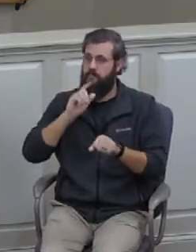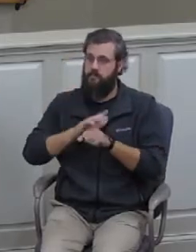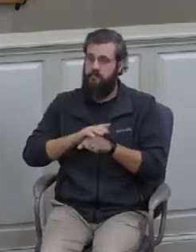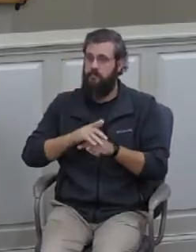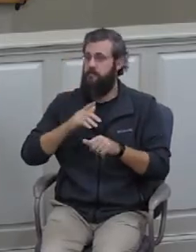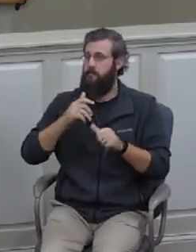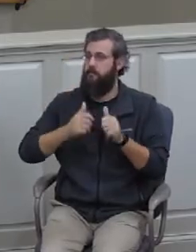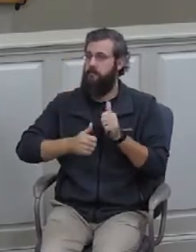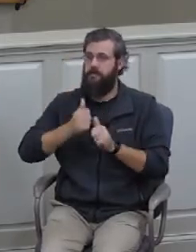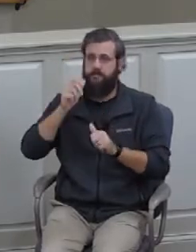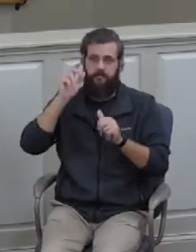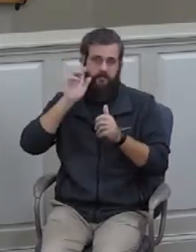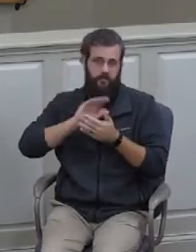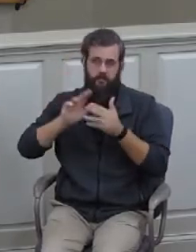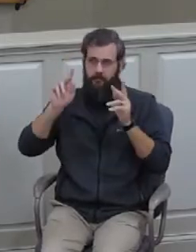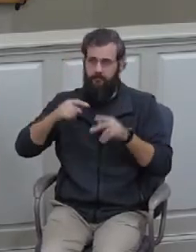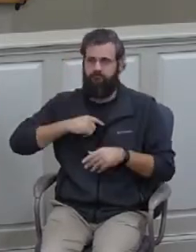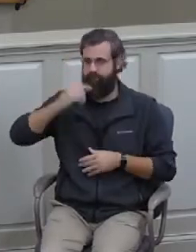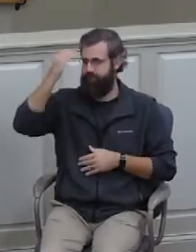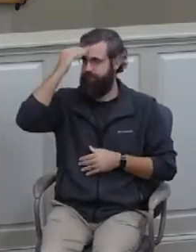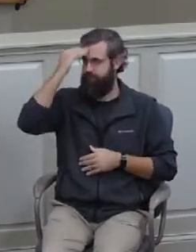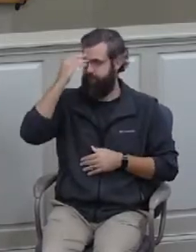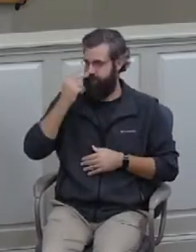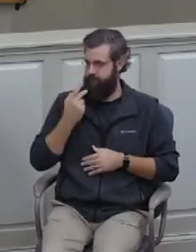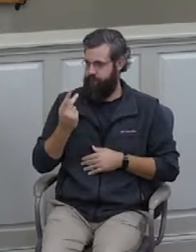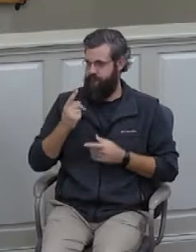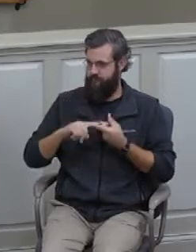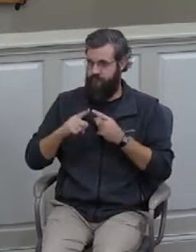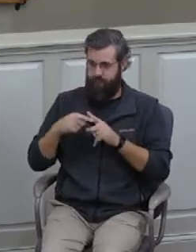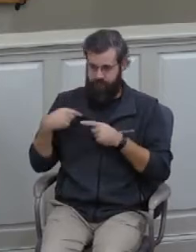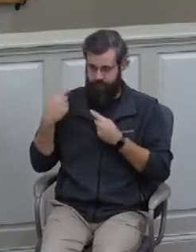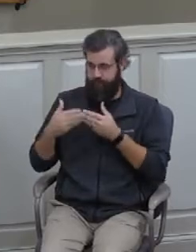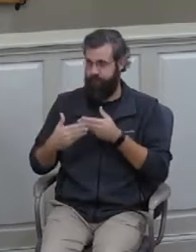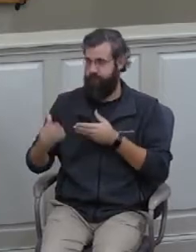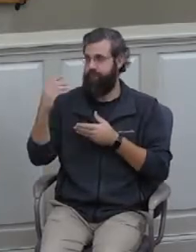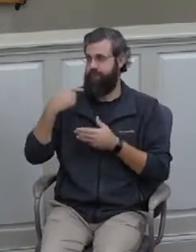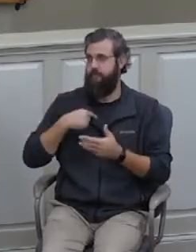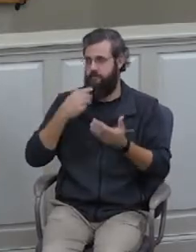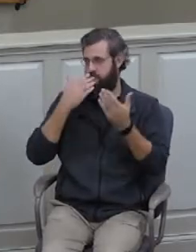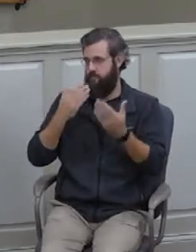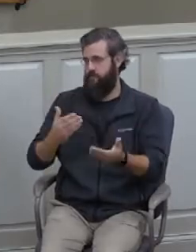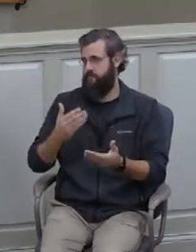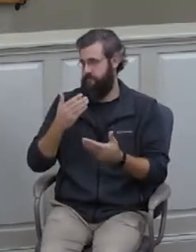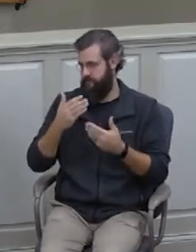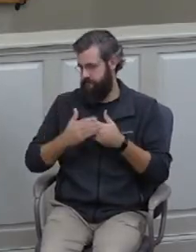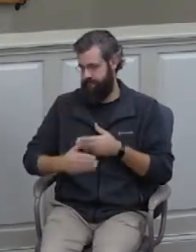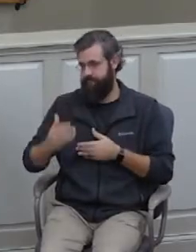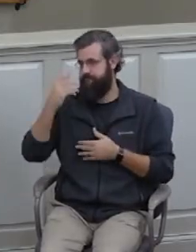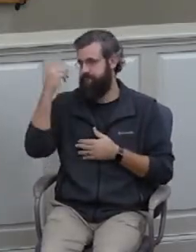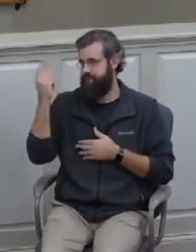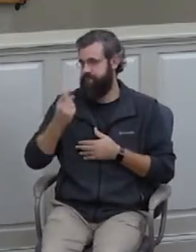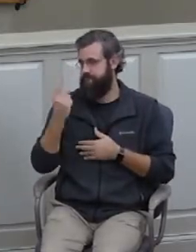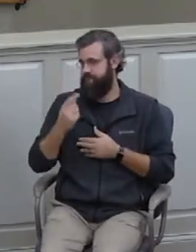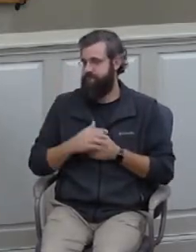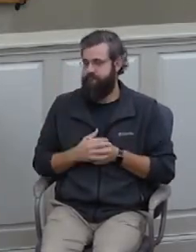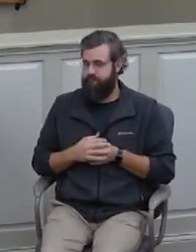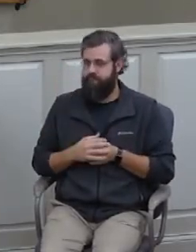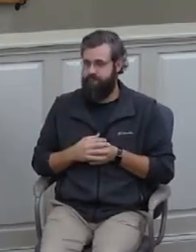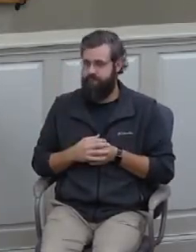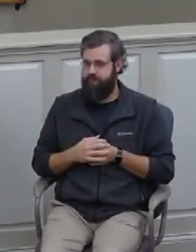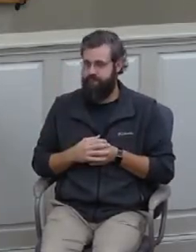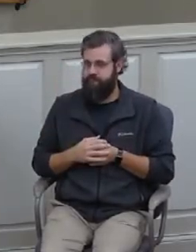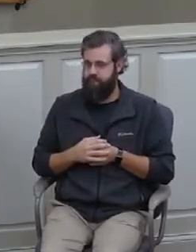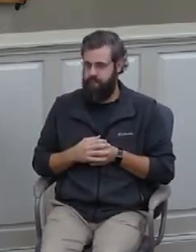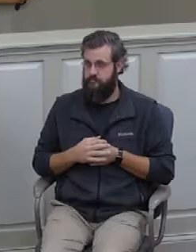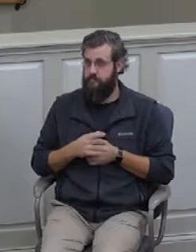I've ever known. We will always be friends, and for that, I will always be grateful. I think it will become quickly evident